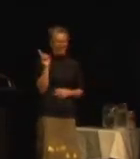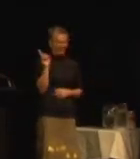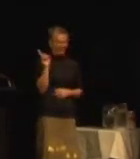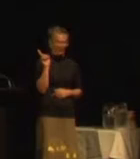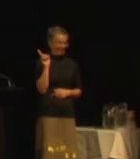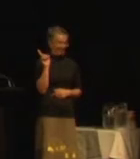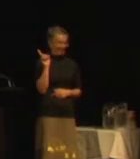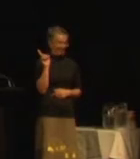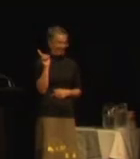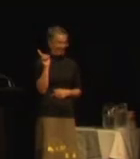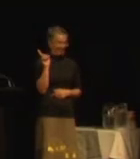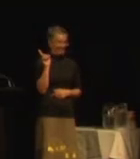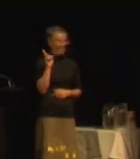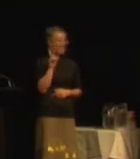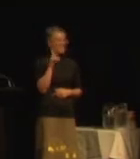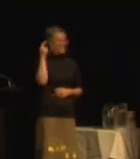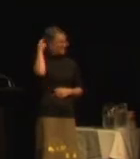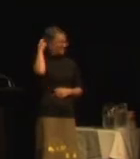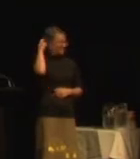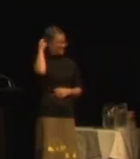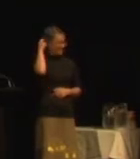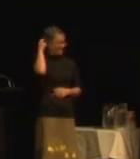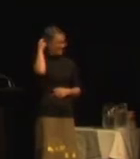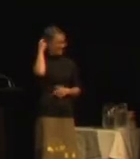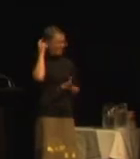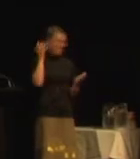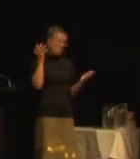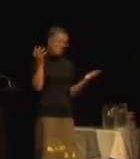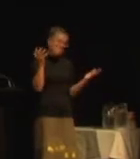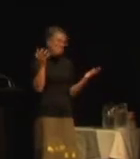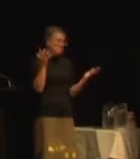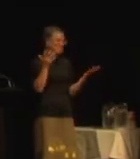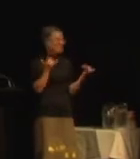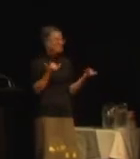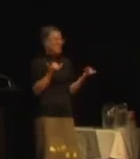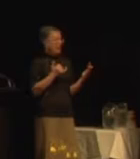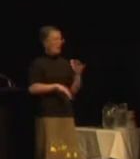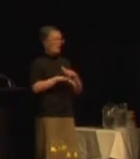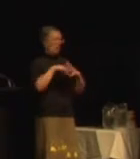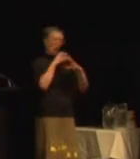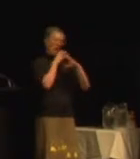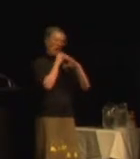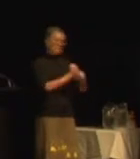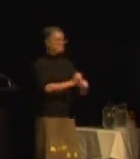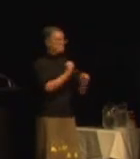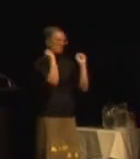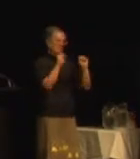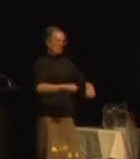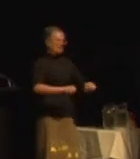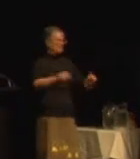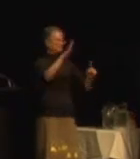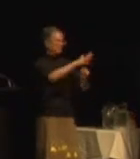I have, however, become totally convinced of DigitalNZ's importance, especially over the last couple of